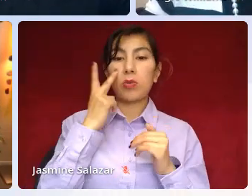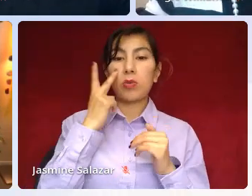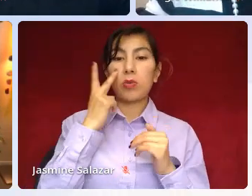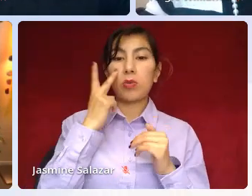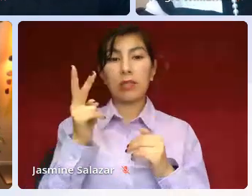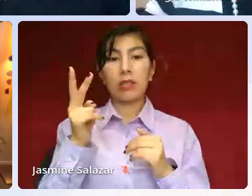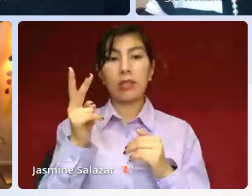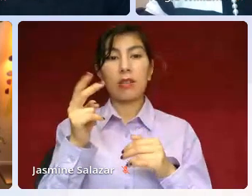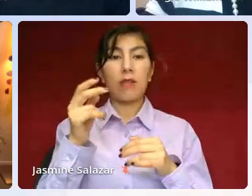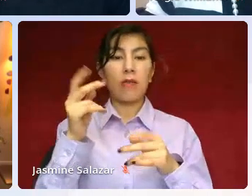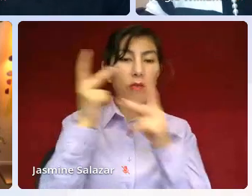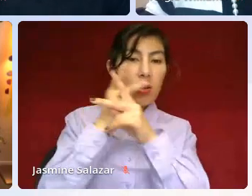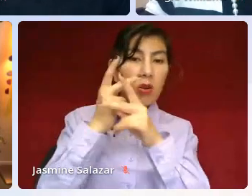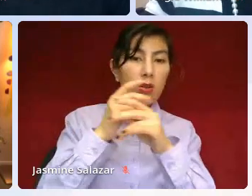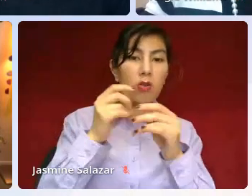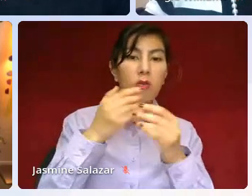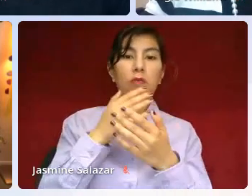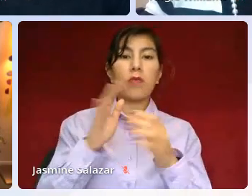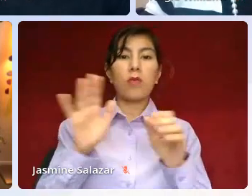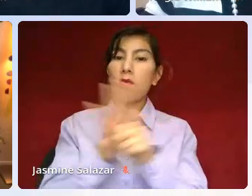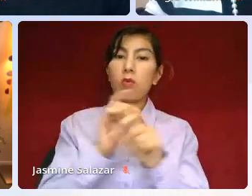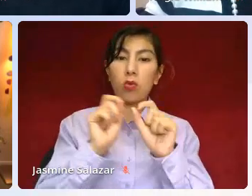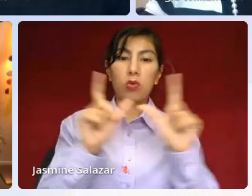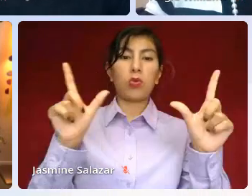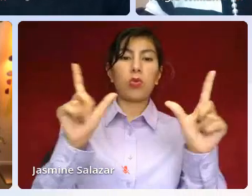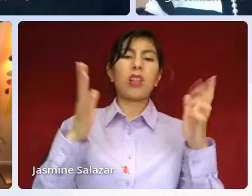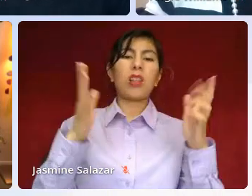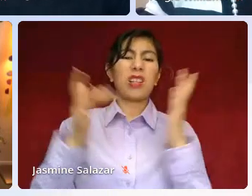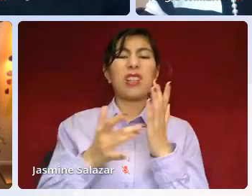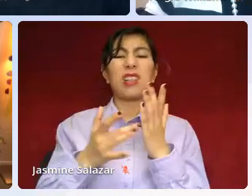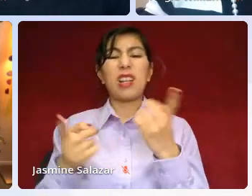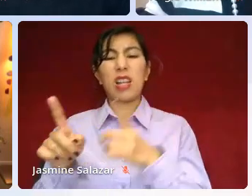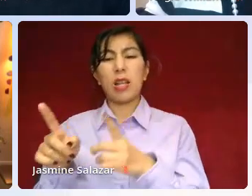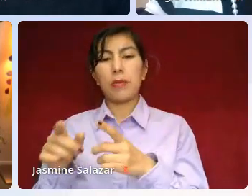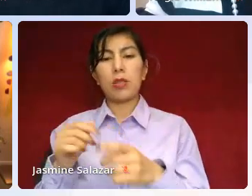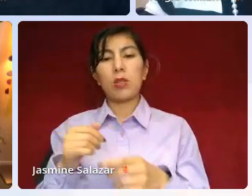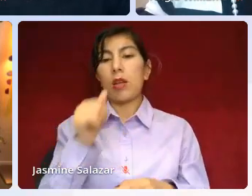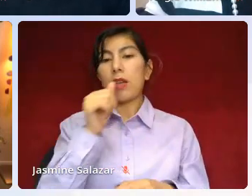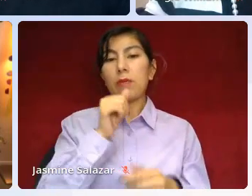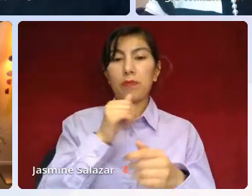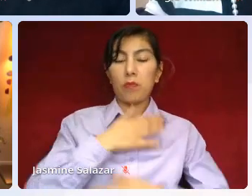full screen. I know there's a lot of technology going on, and appreciate people's